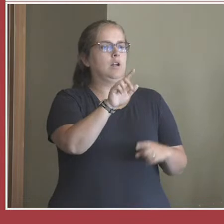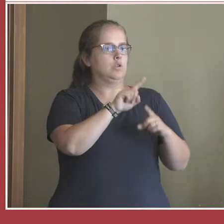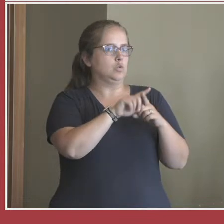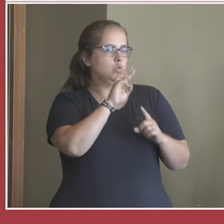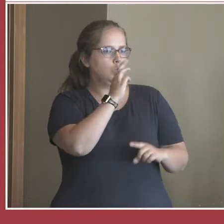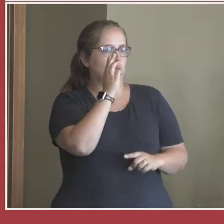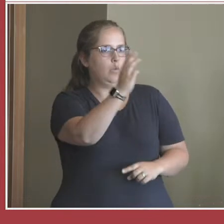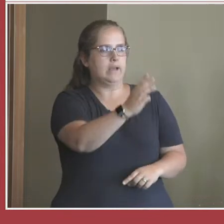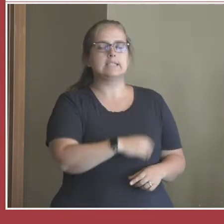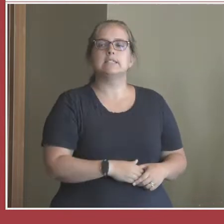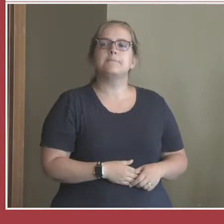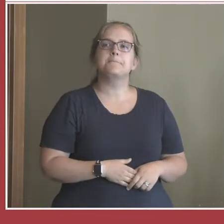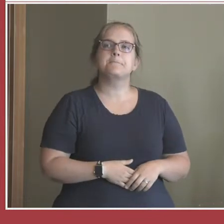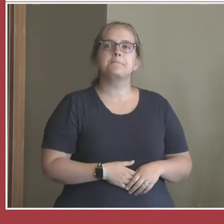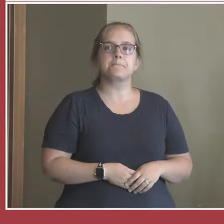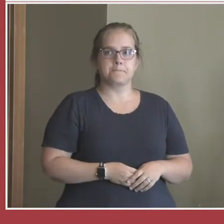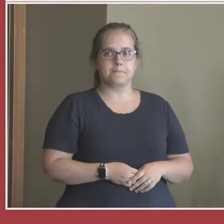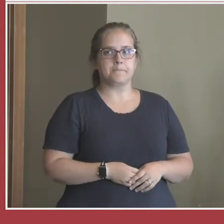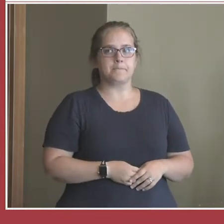west.